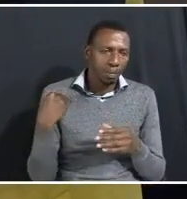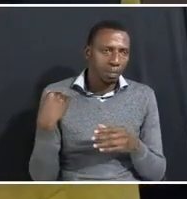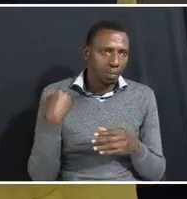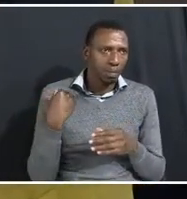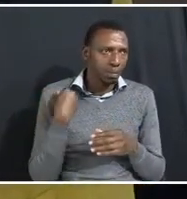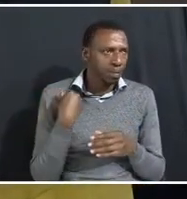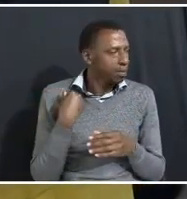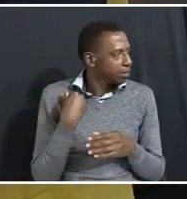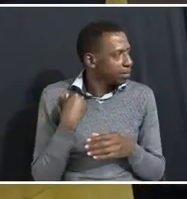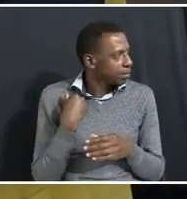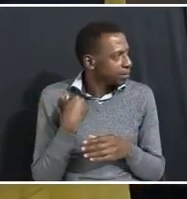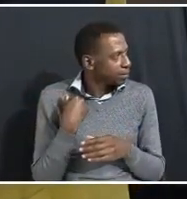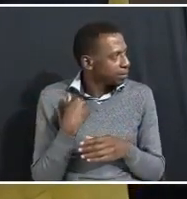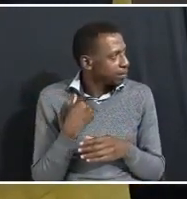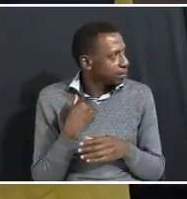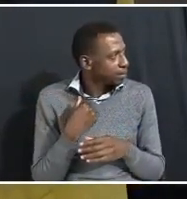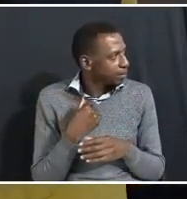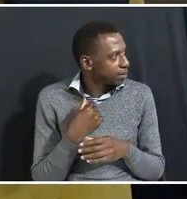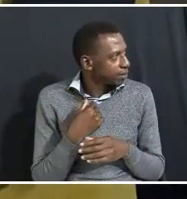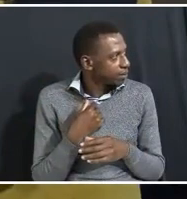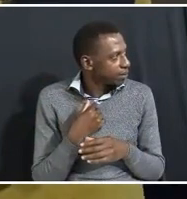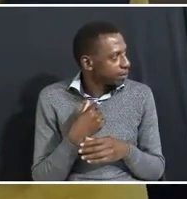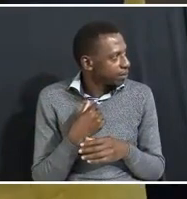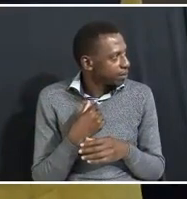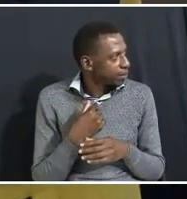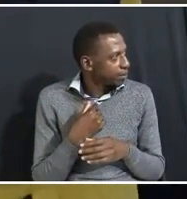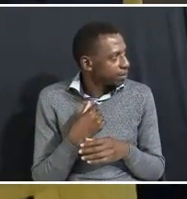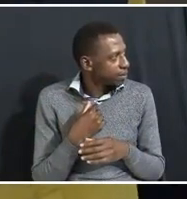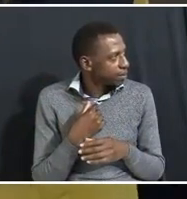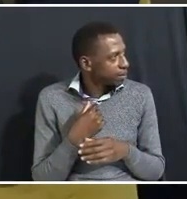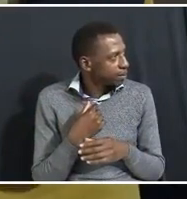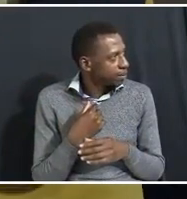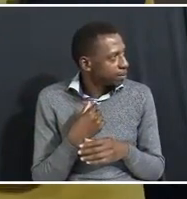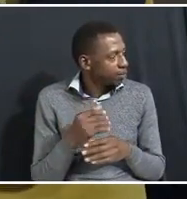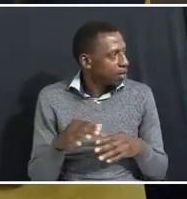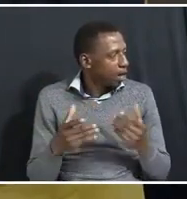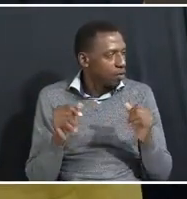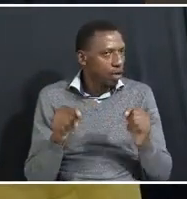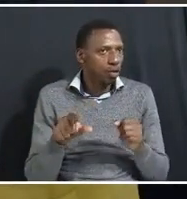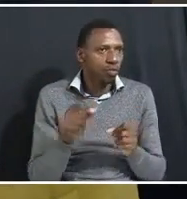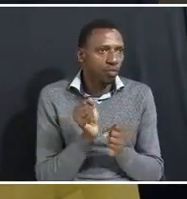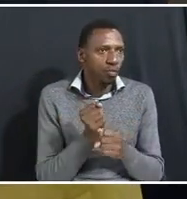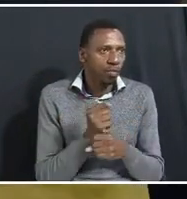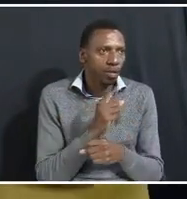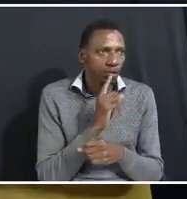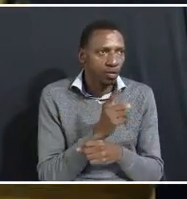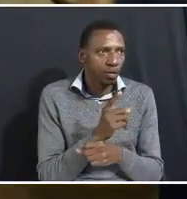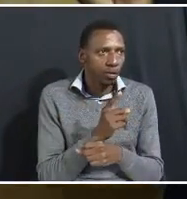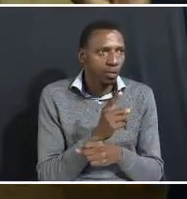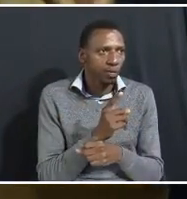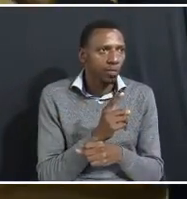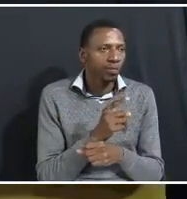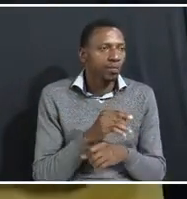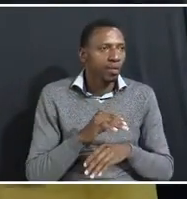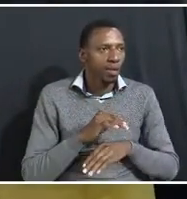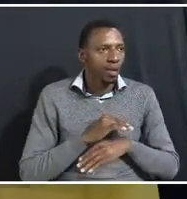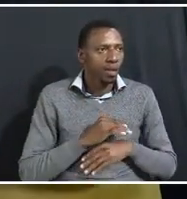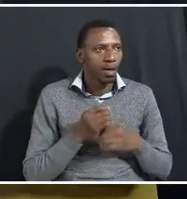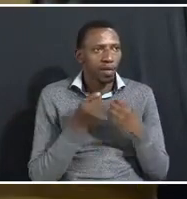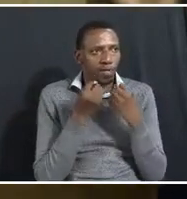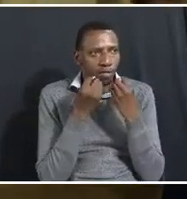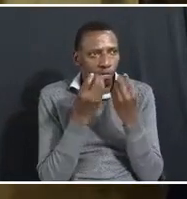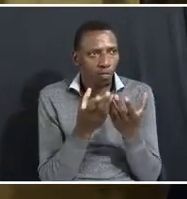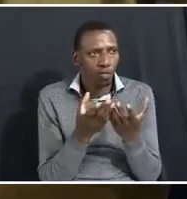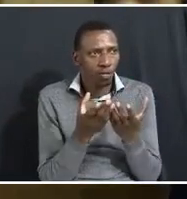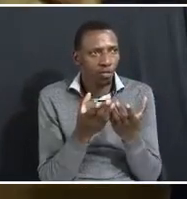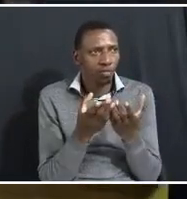try to mitigate that risk, because it seems like a real risk, how do you ensure that enough information